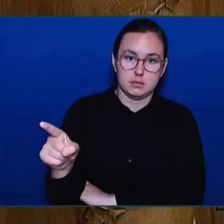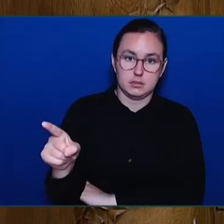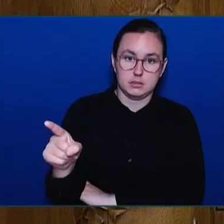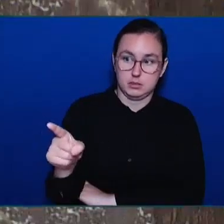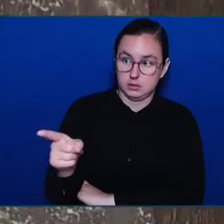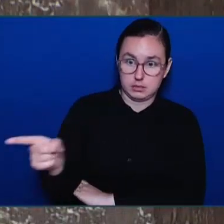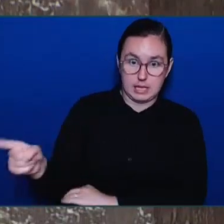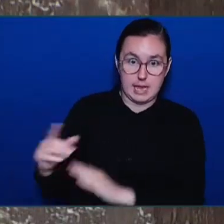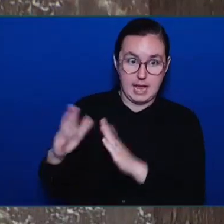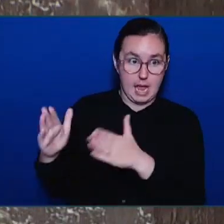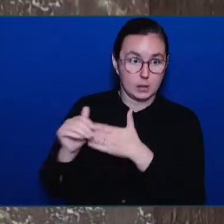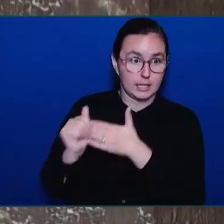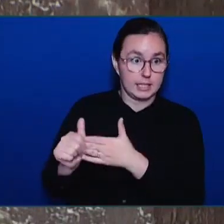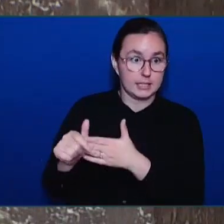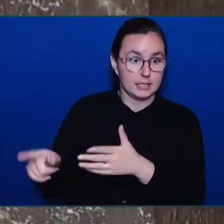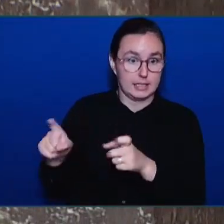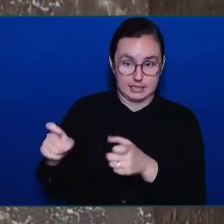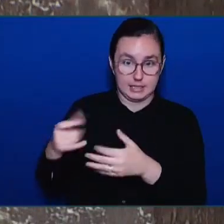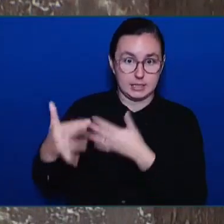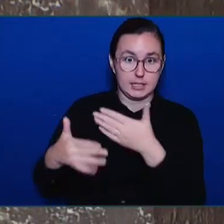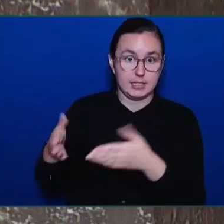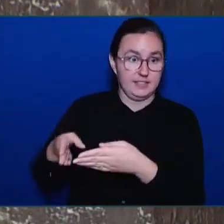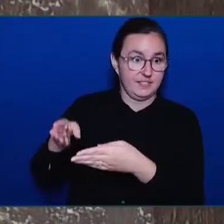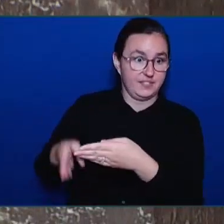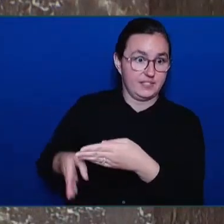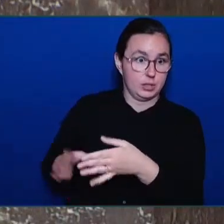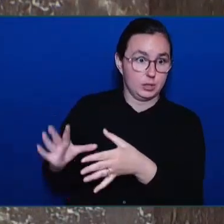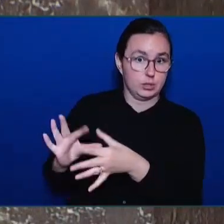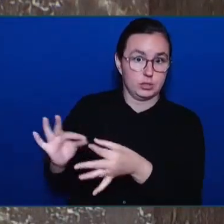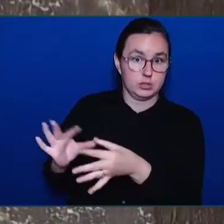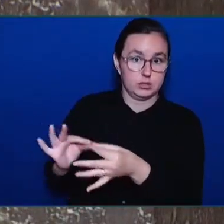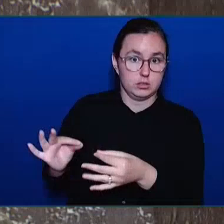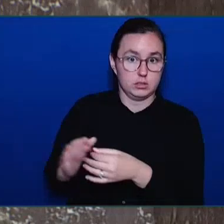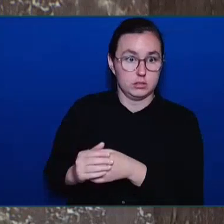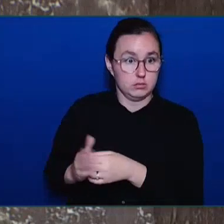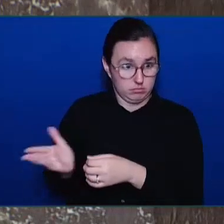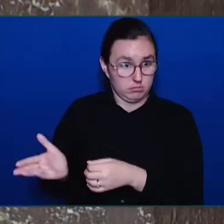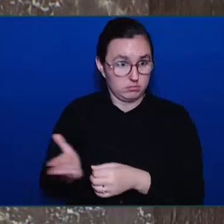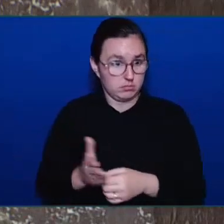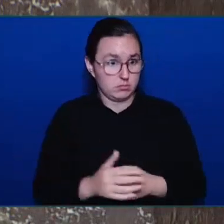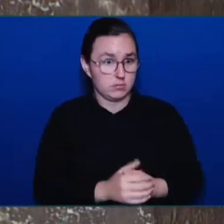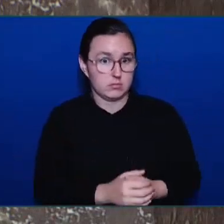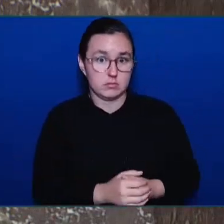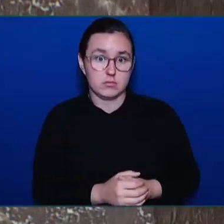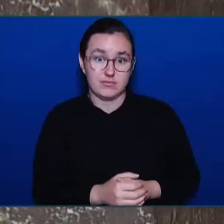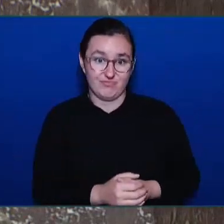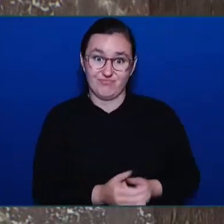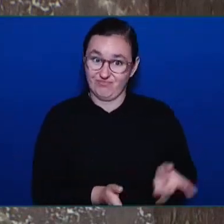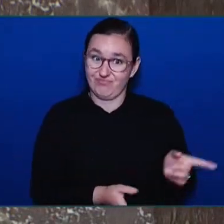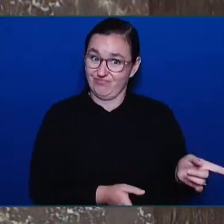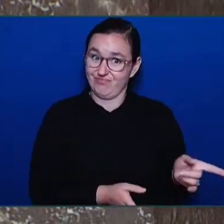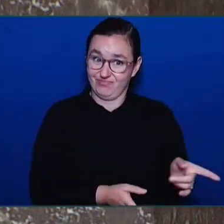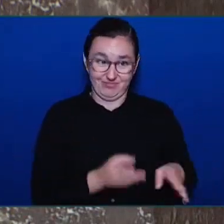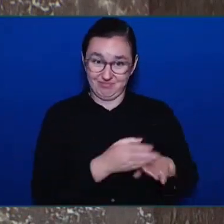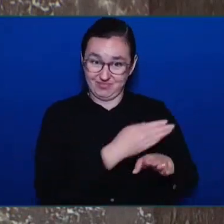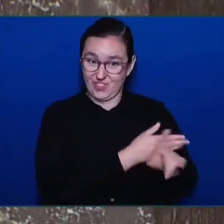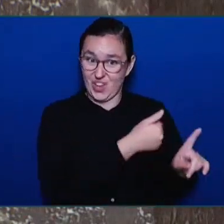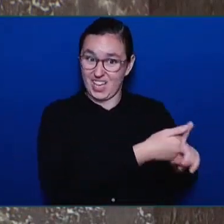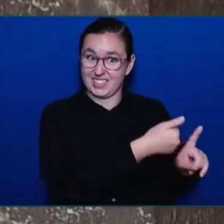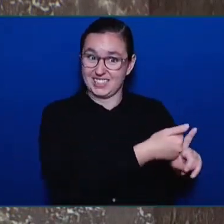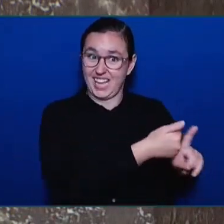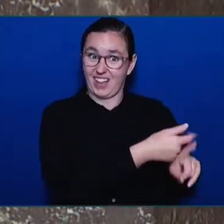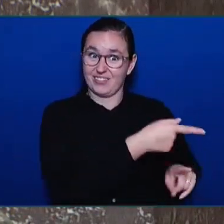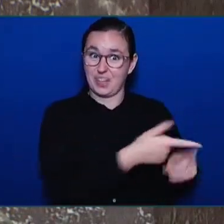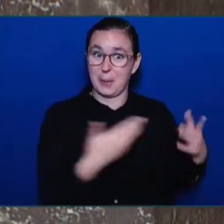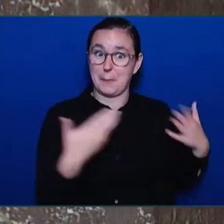the case, Honourable Speaker, when he was the Minister of Health, when he cut healthcare funding. It wasn't the case when he was the Minister of Finance, where